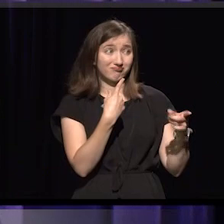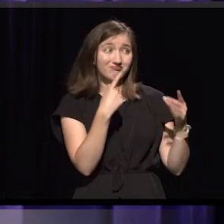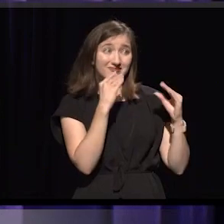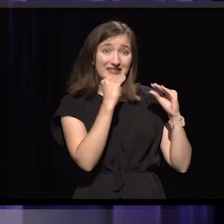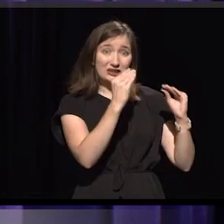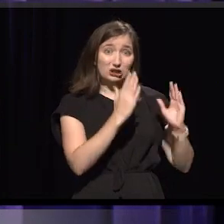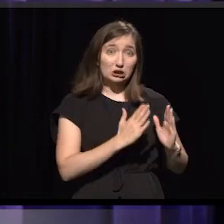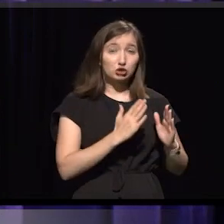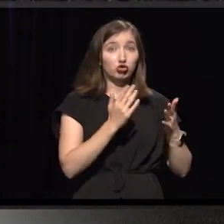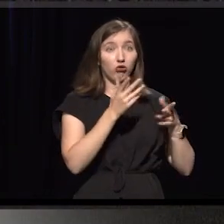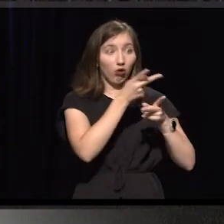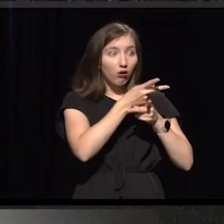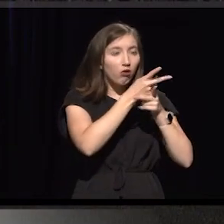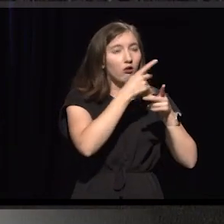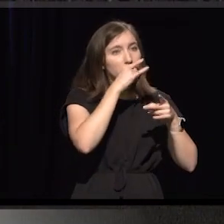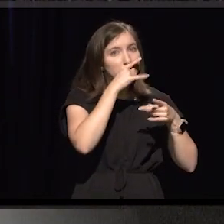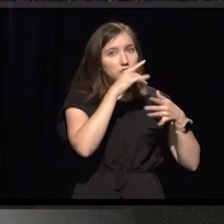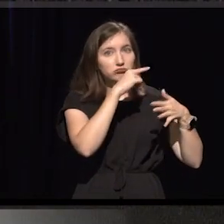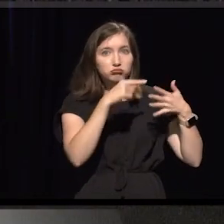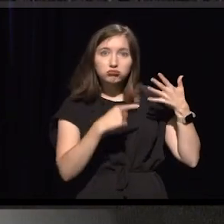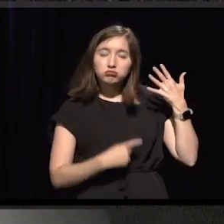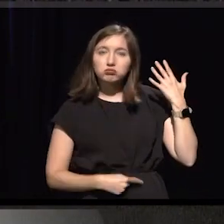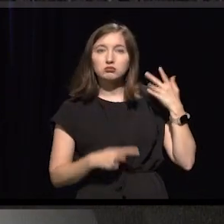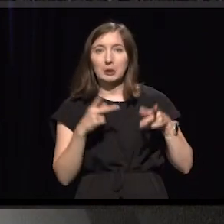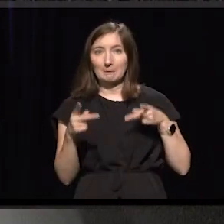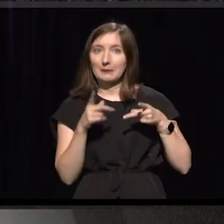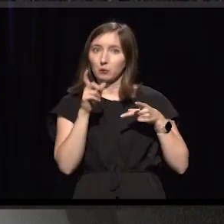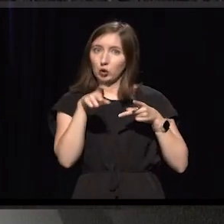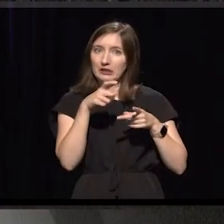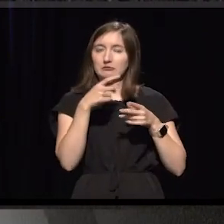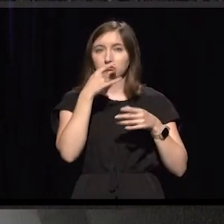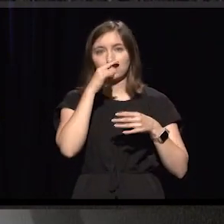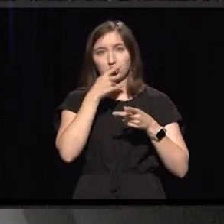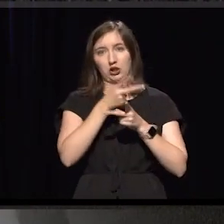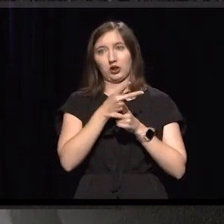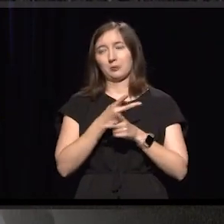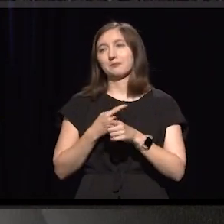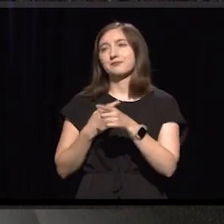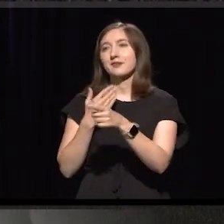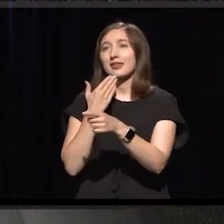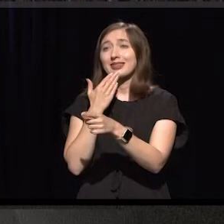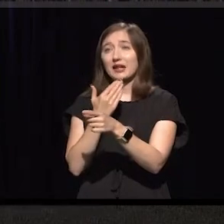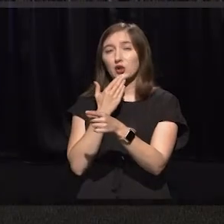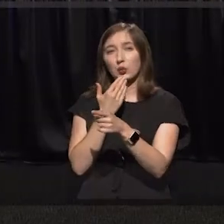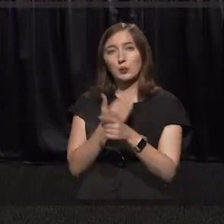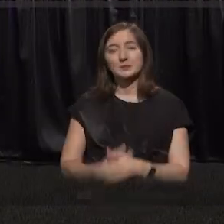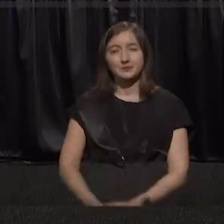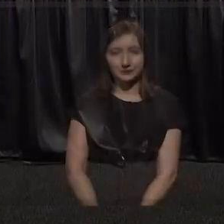childcare. Thank you. Thanks, everybody.